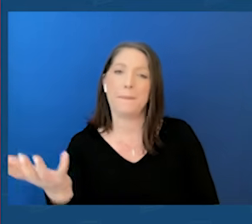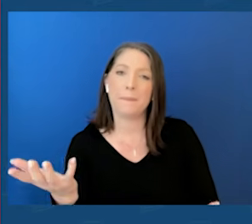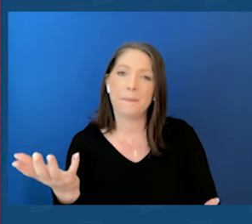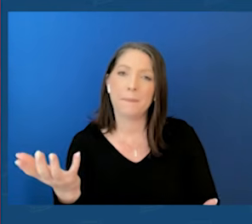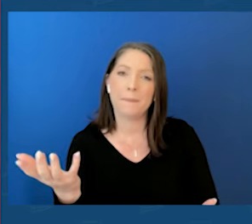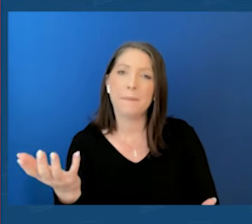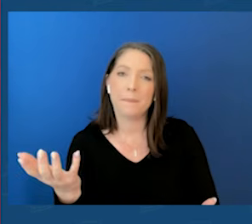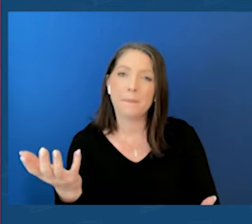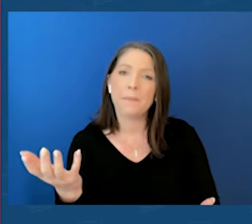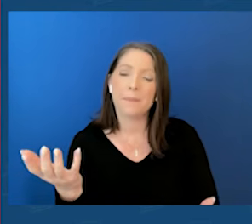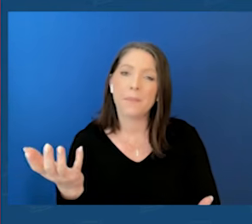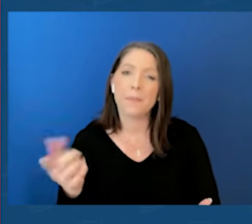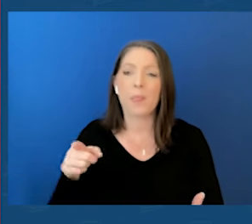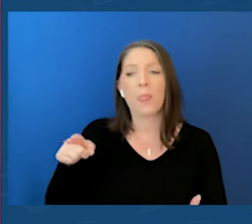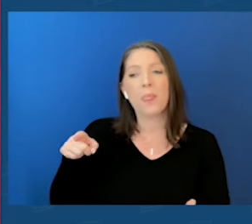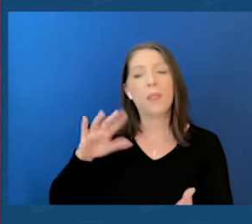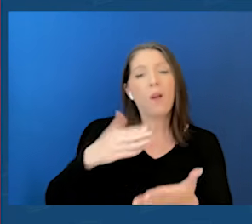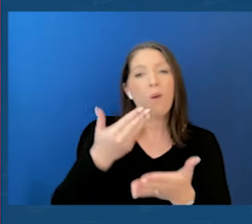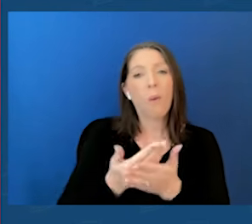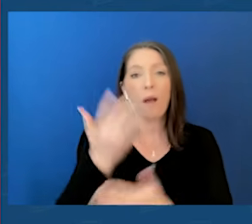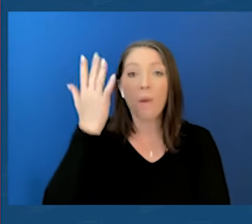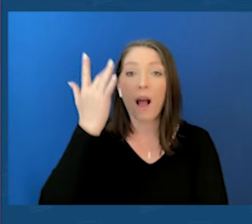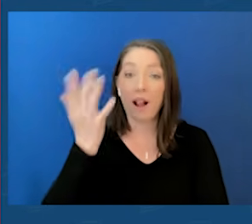They came here because they wanted to.